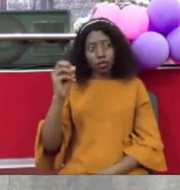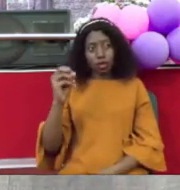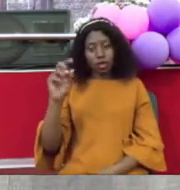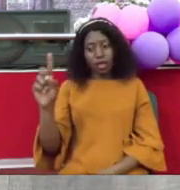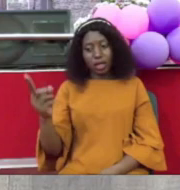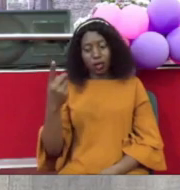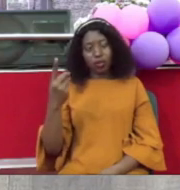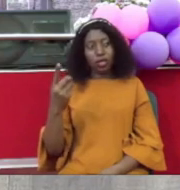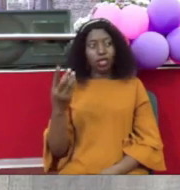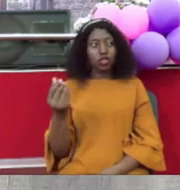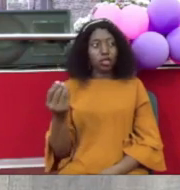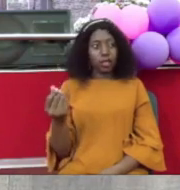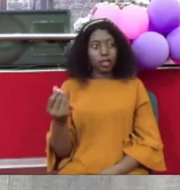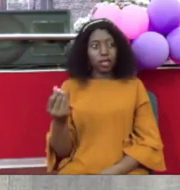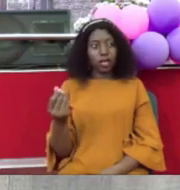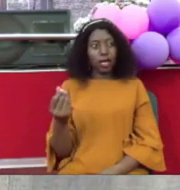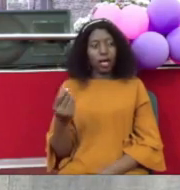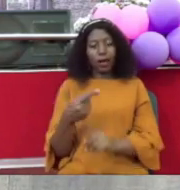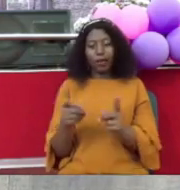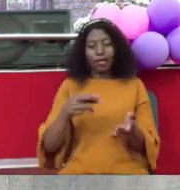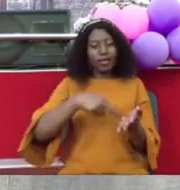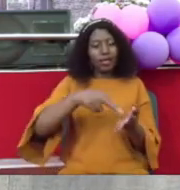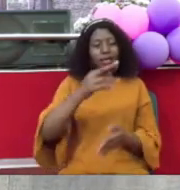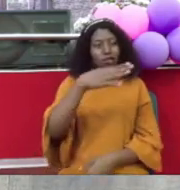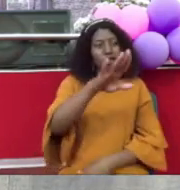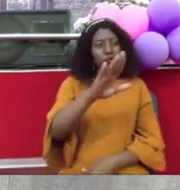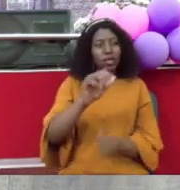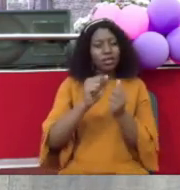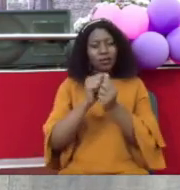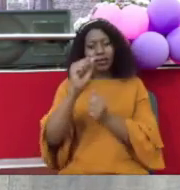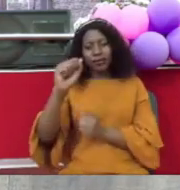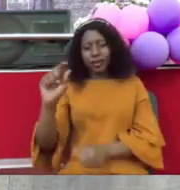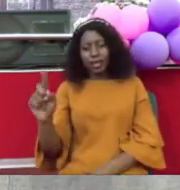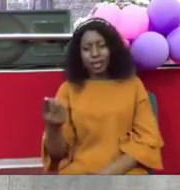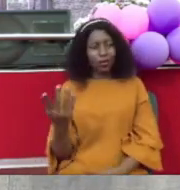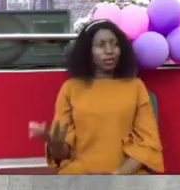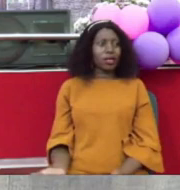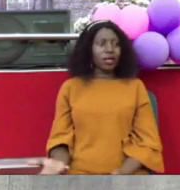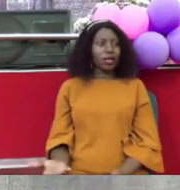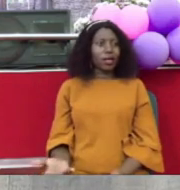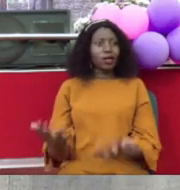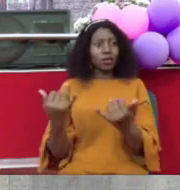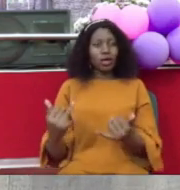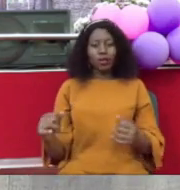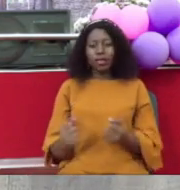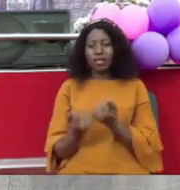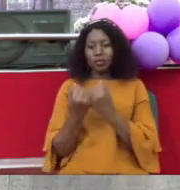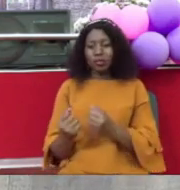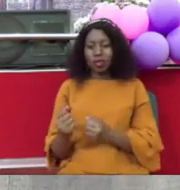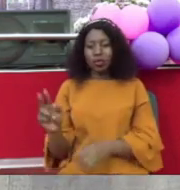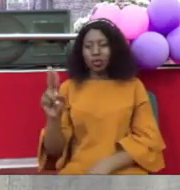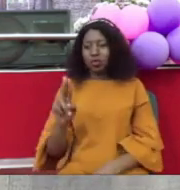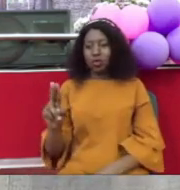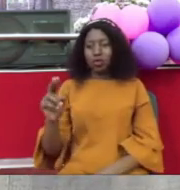Na rent yako ama mahali unapoishi unalipa 10,015. Surely you cannot survive on 5,000. Utashindwa kuishi kwa hiyo